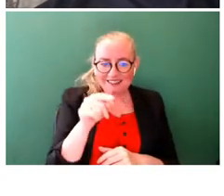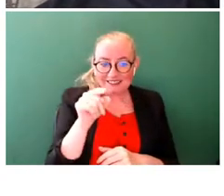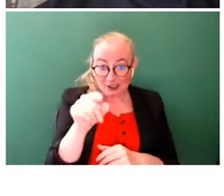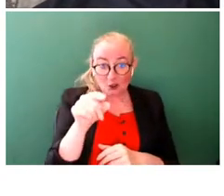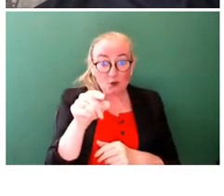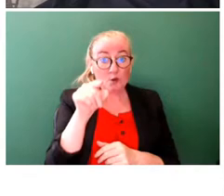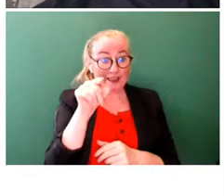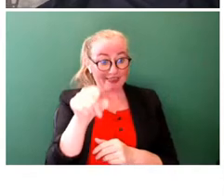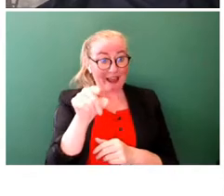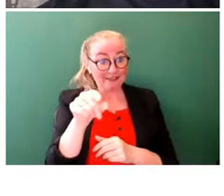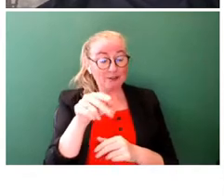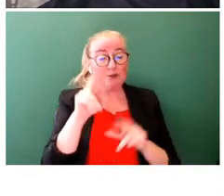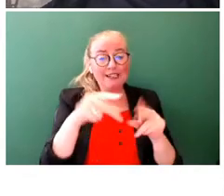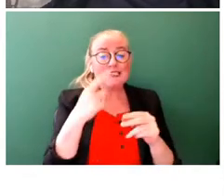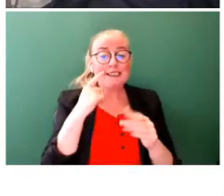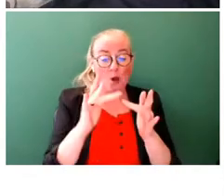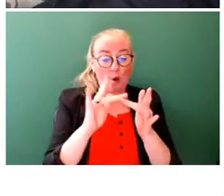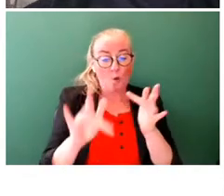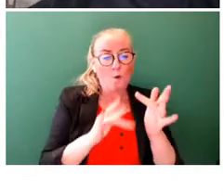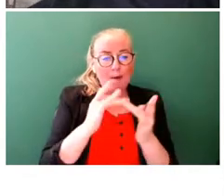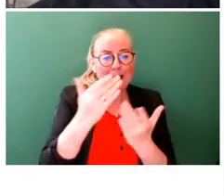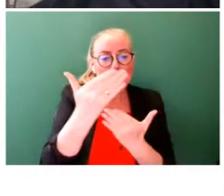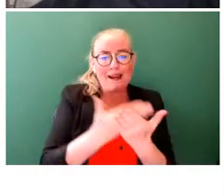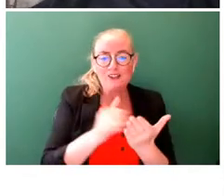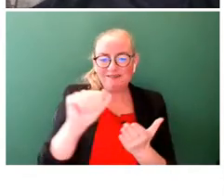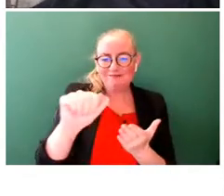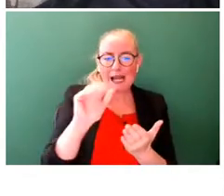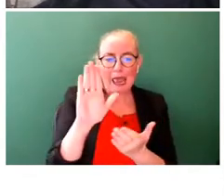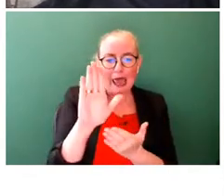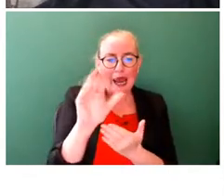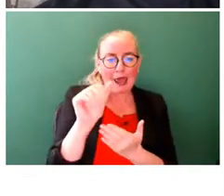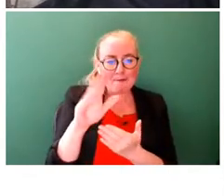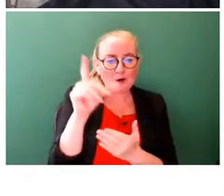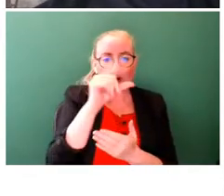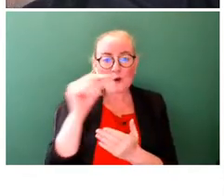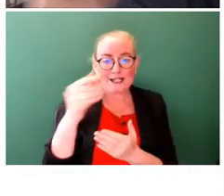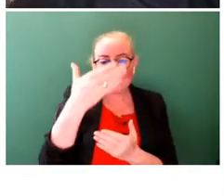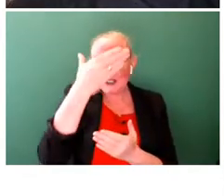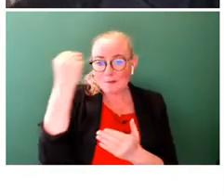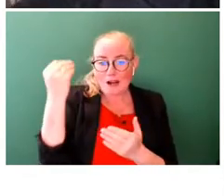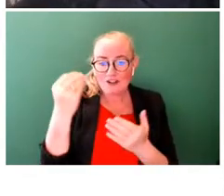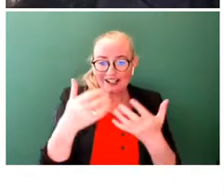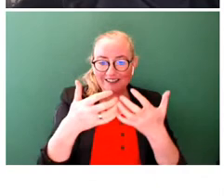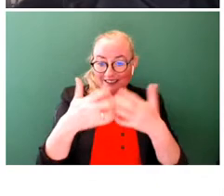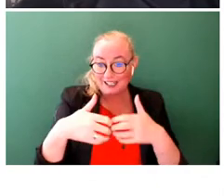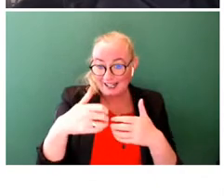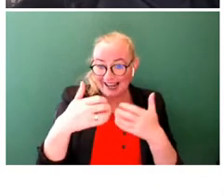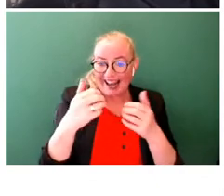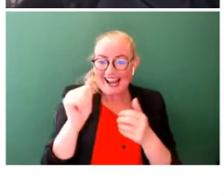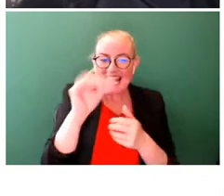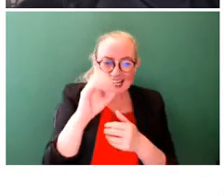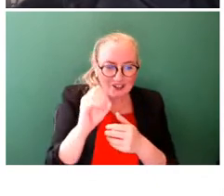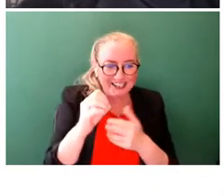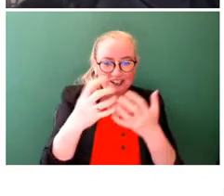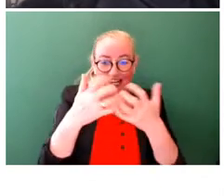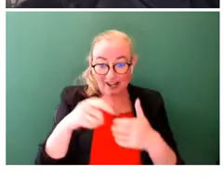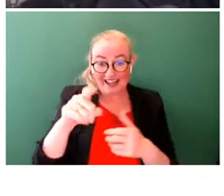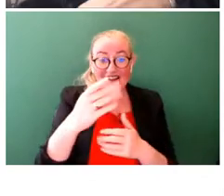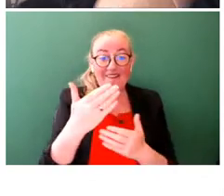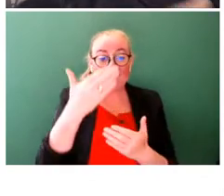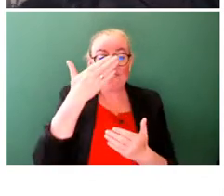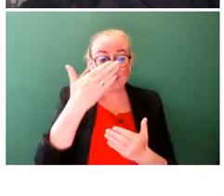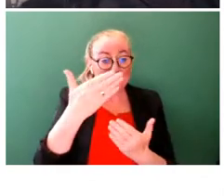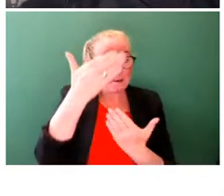can see here is this is the web page of the lab. It's called the Dementia Aging Technology Lab. If you look, this is the front page. You can see at the